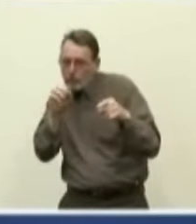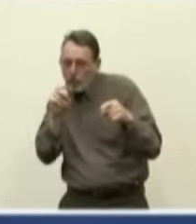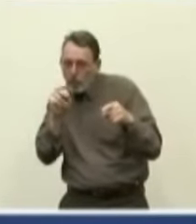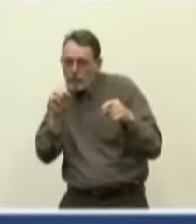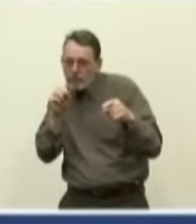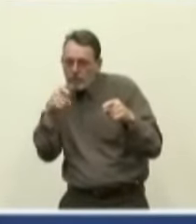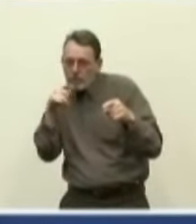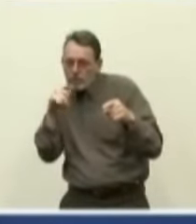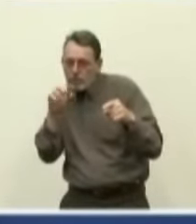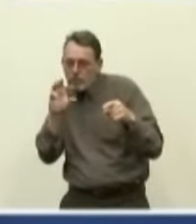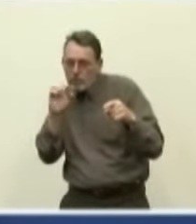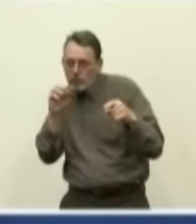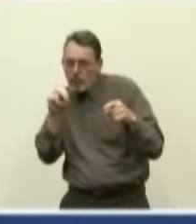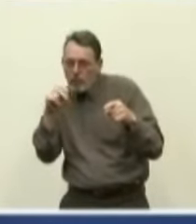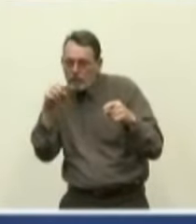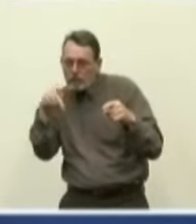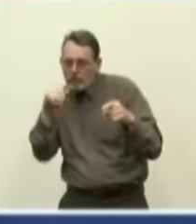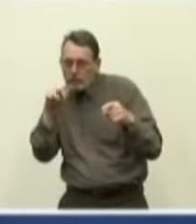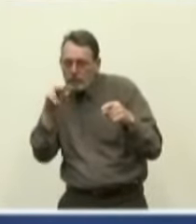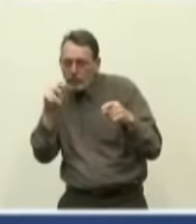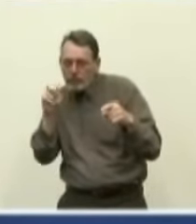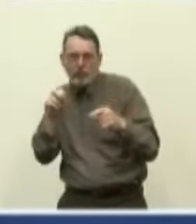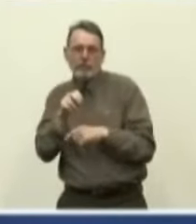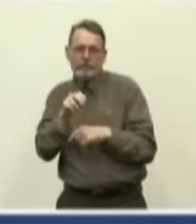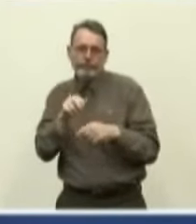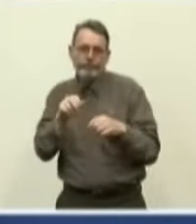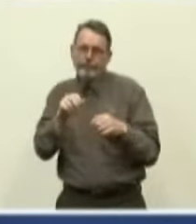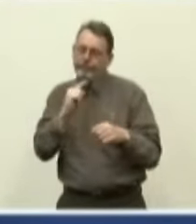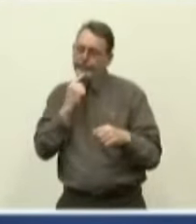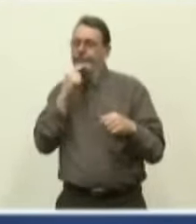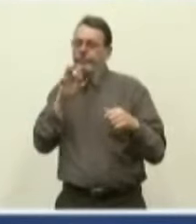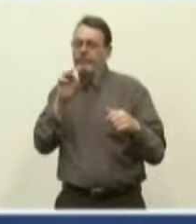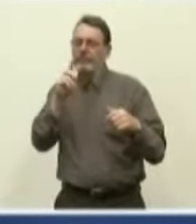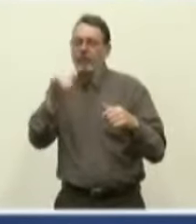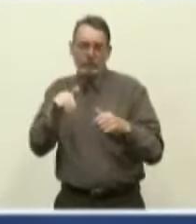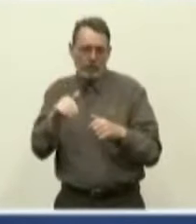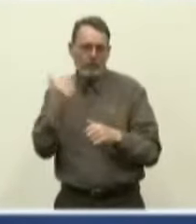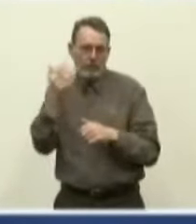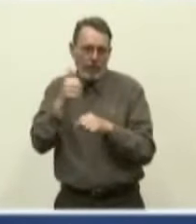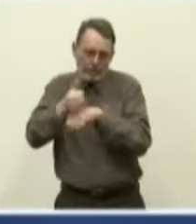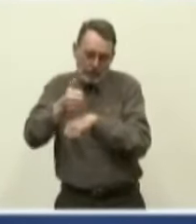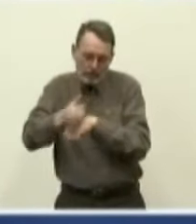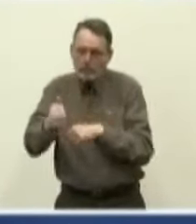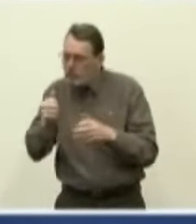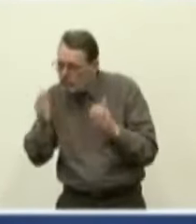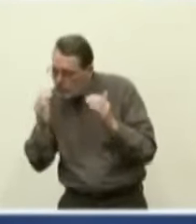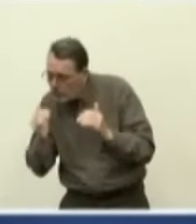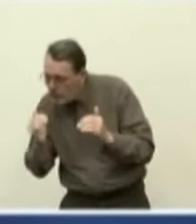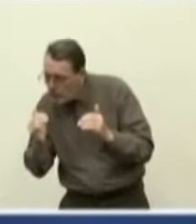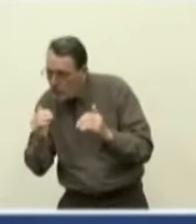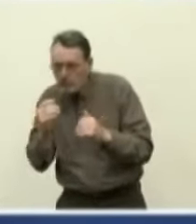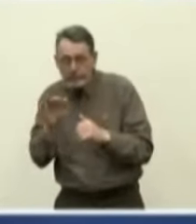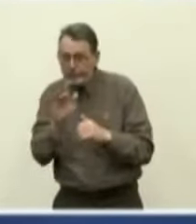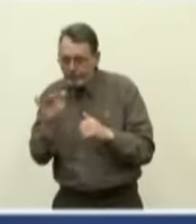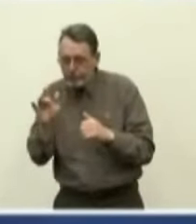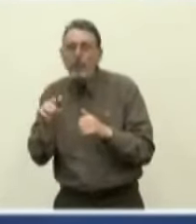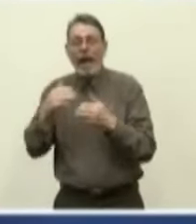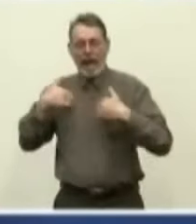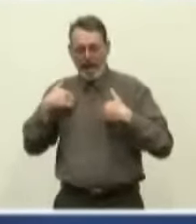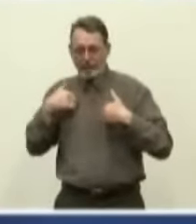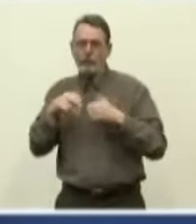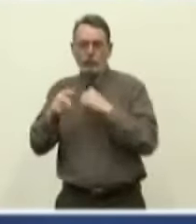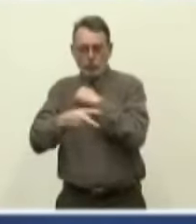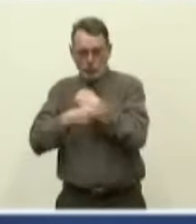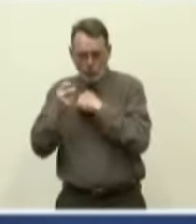5 counts. 496 parentheses A of the California Penal Code, possession of a stolen property, a